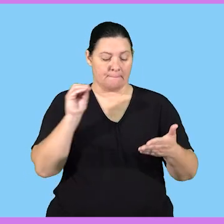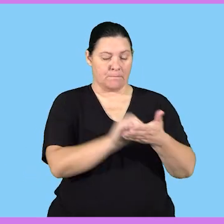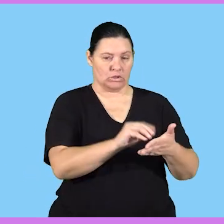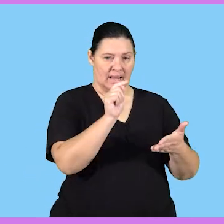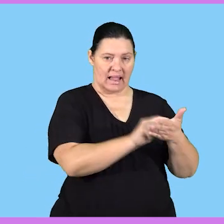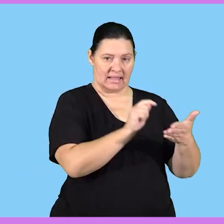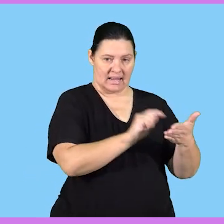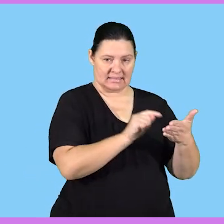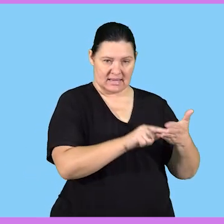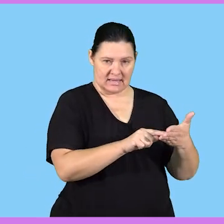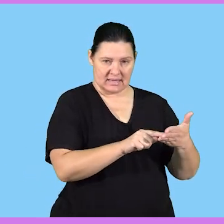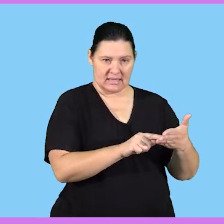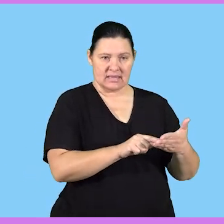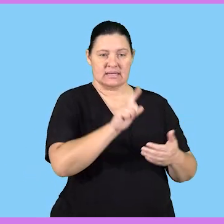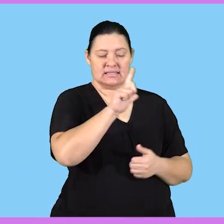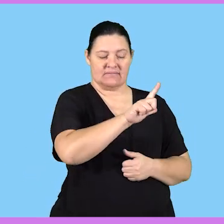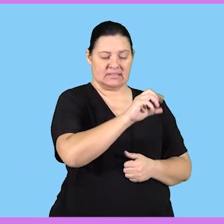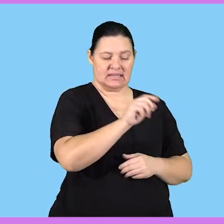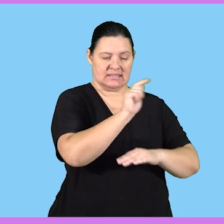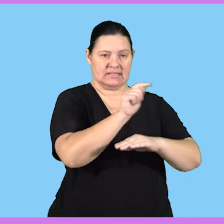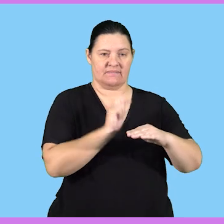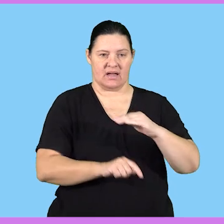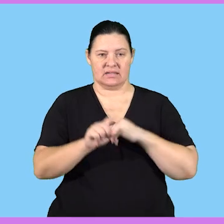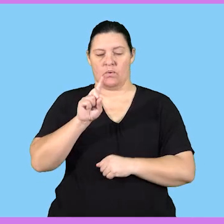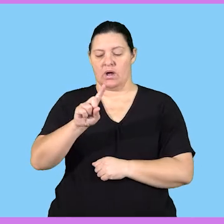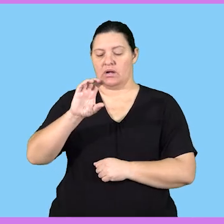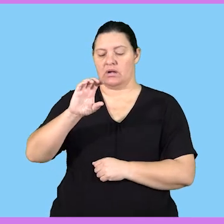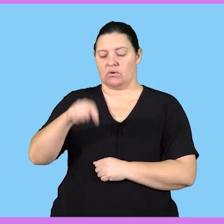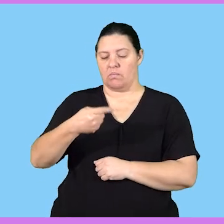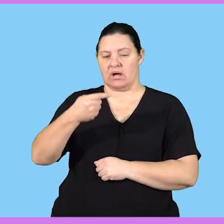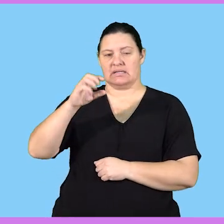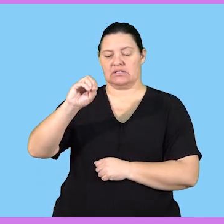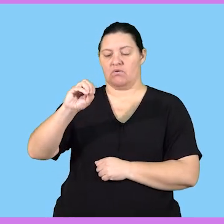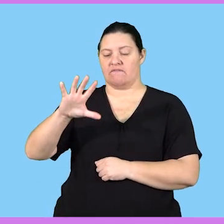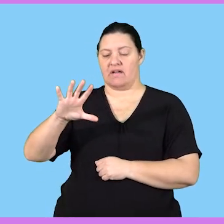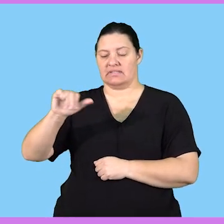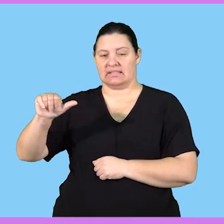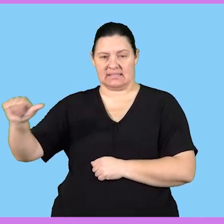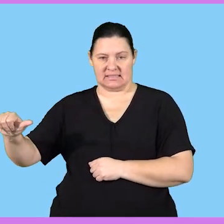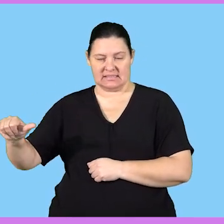1.0566. So when I type that in on my calculator, 70 divided by